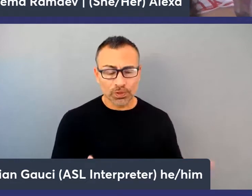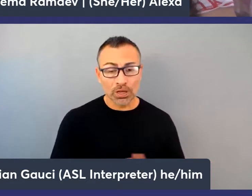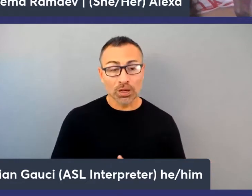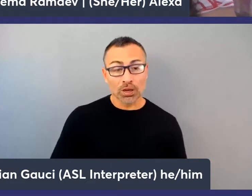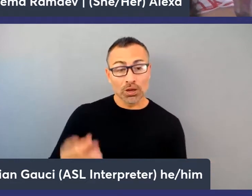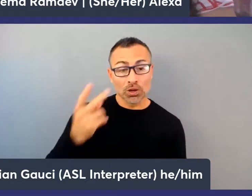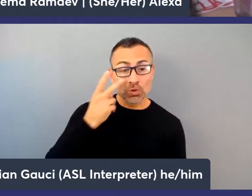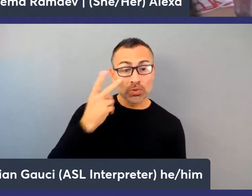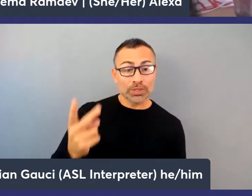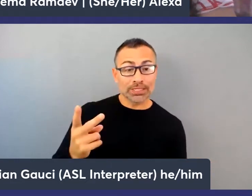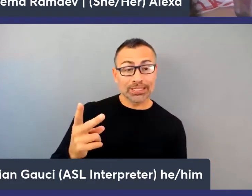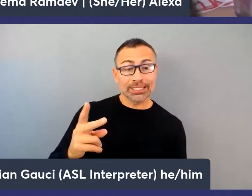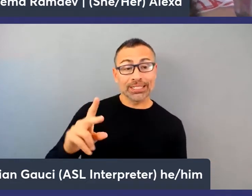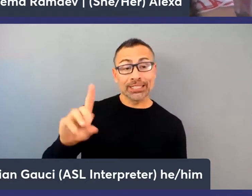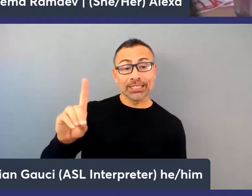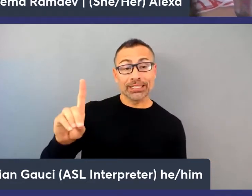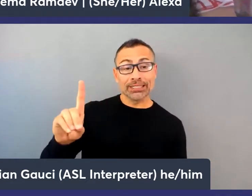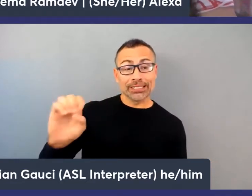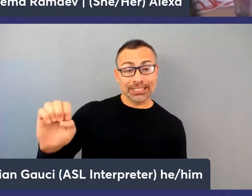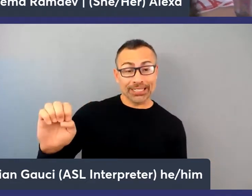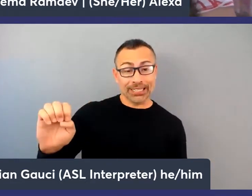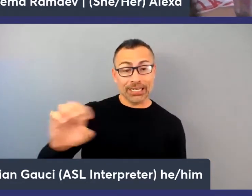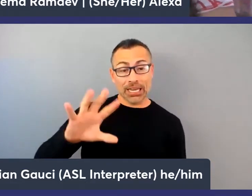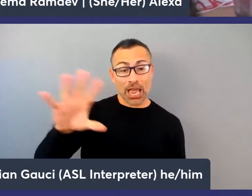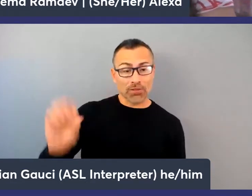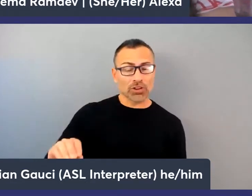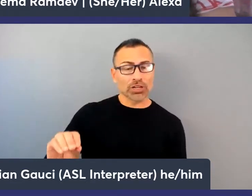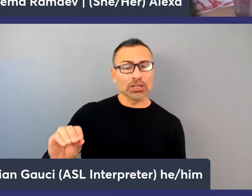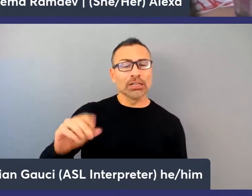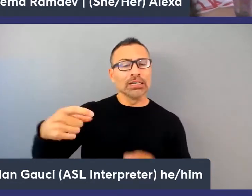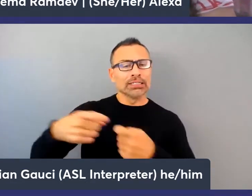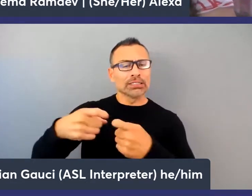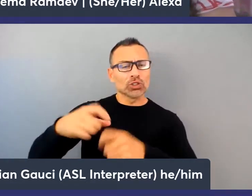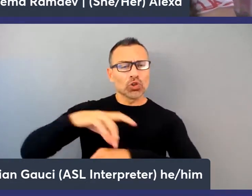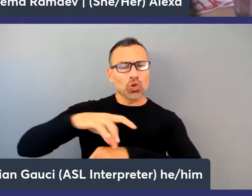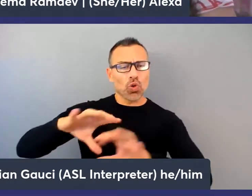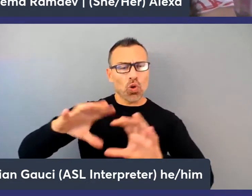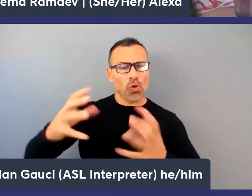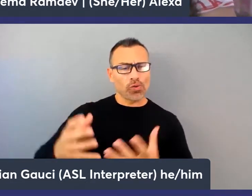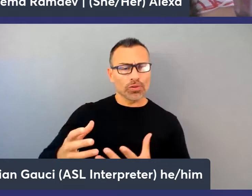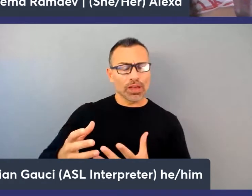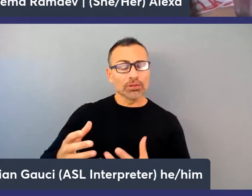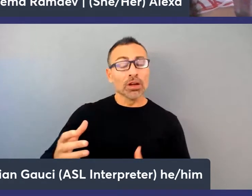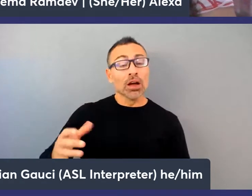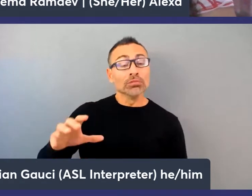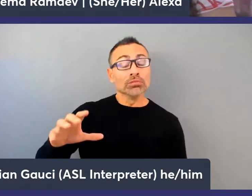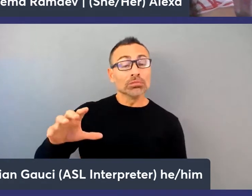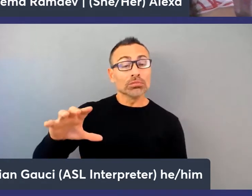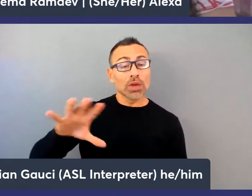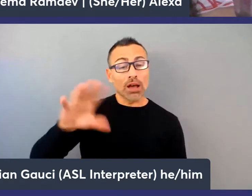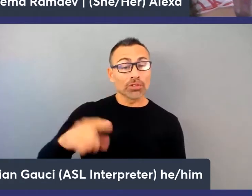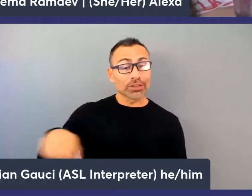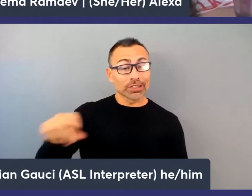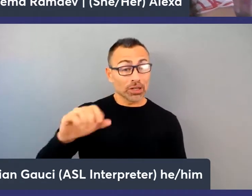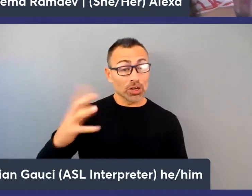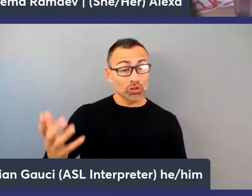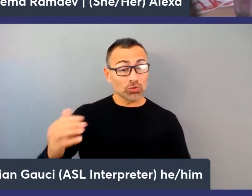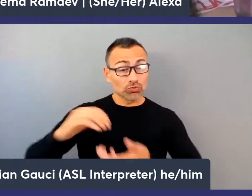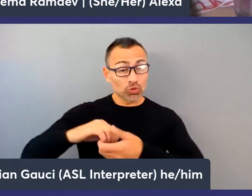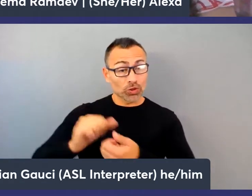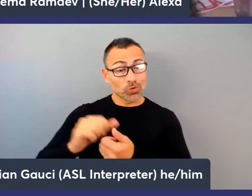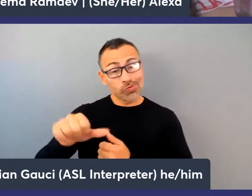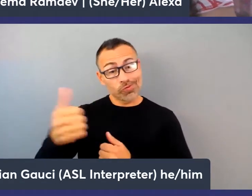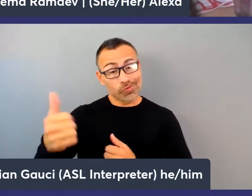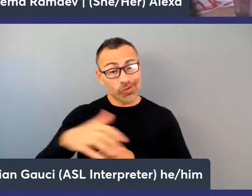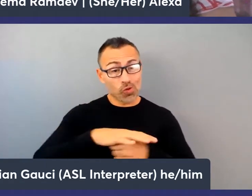is a non-profit organization working with African nation to provide local leader and governments information